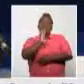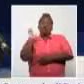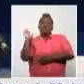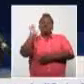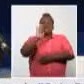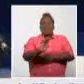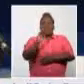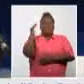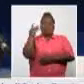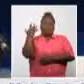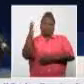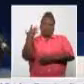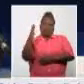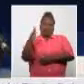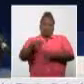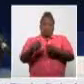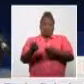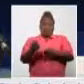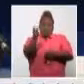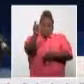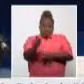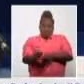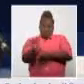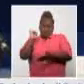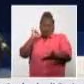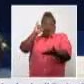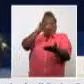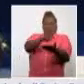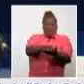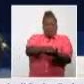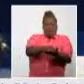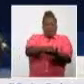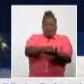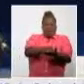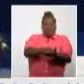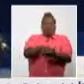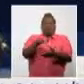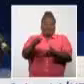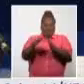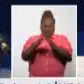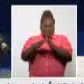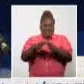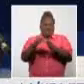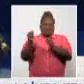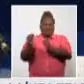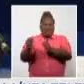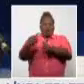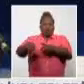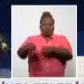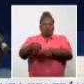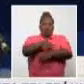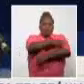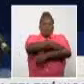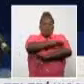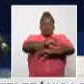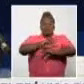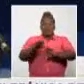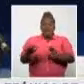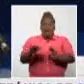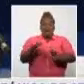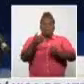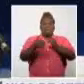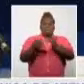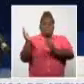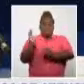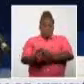The female sex has fewer cases, 48.5% of the 18 confirmed cases. Pardon me. The female